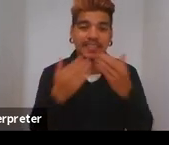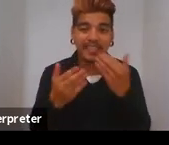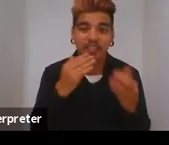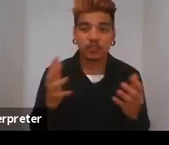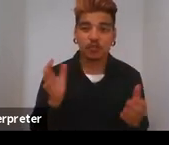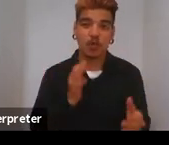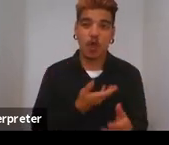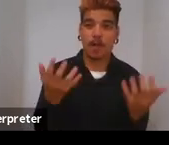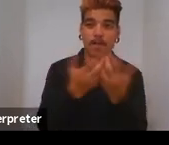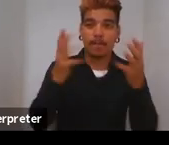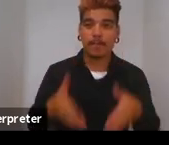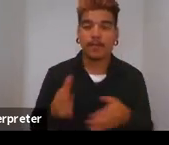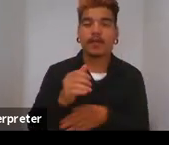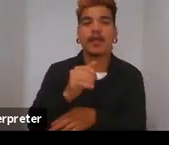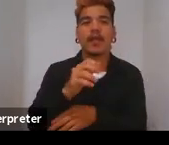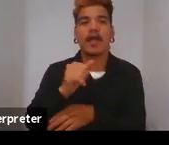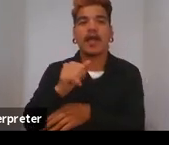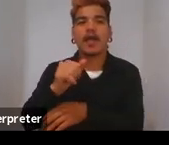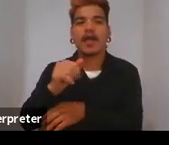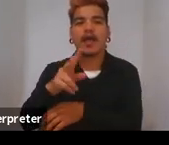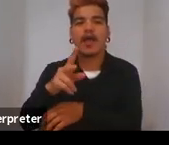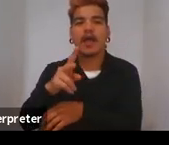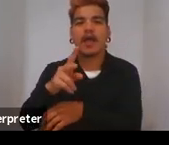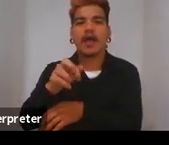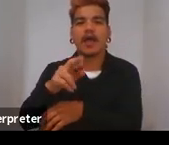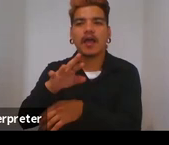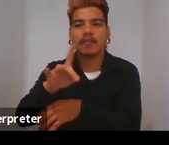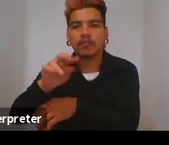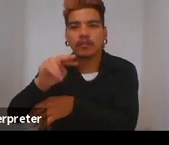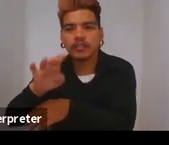at Aberdeen Captioning for helping us with this.